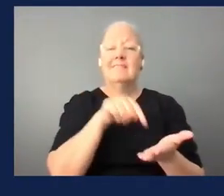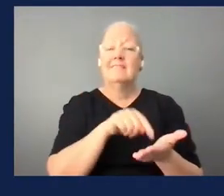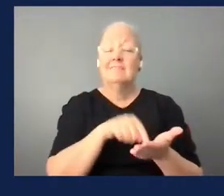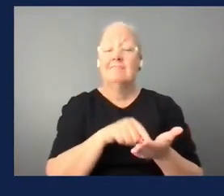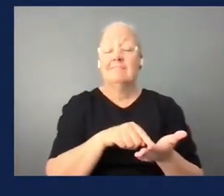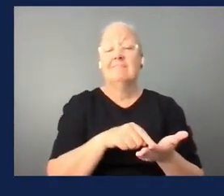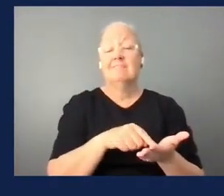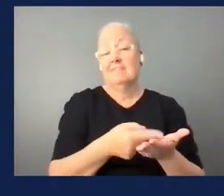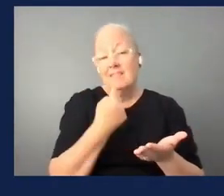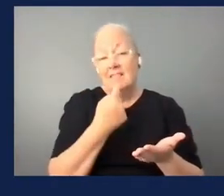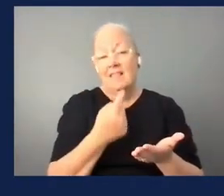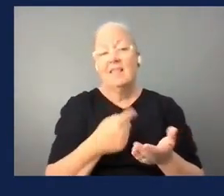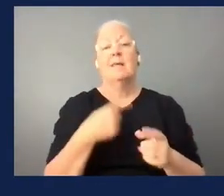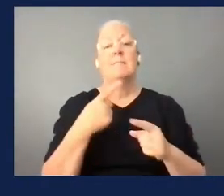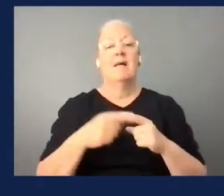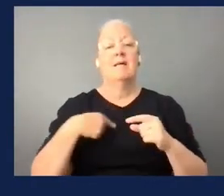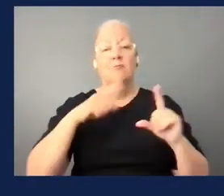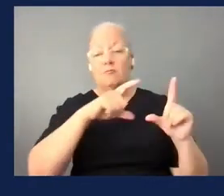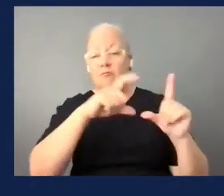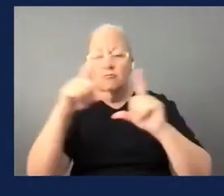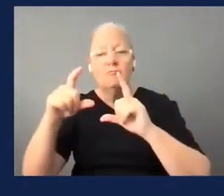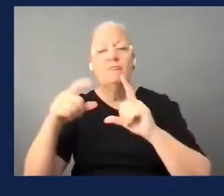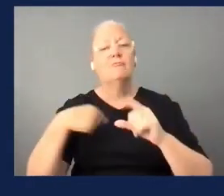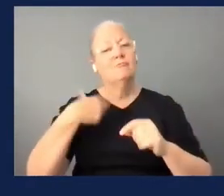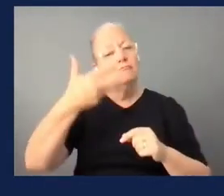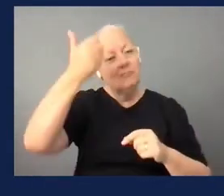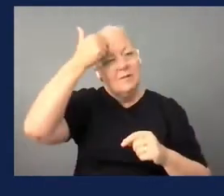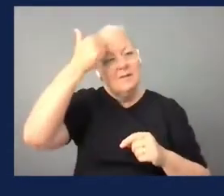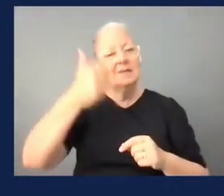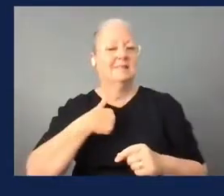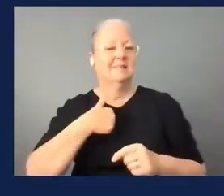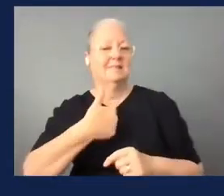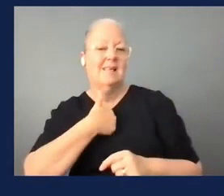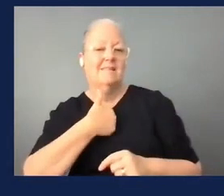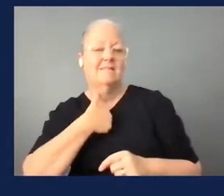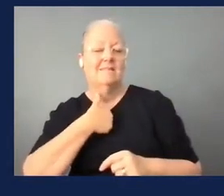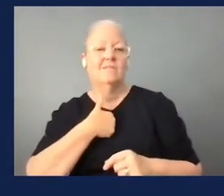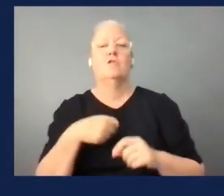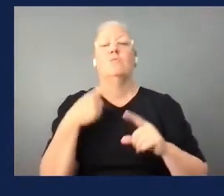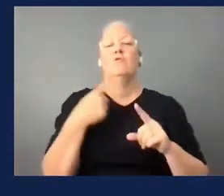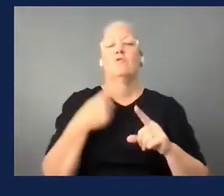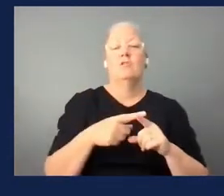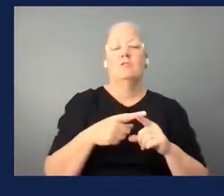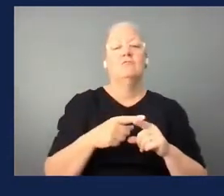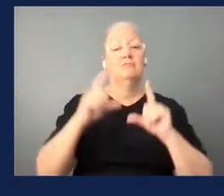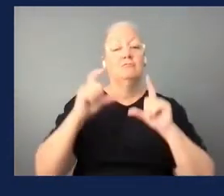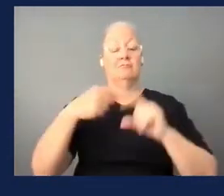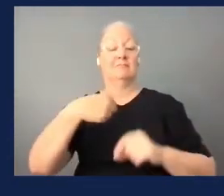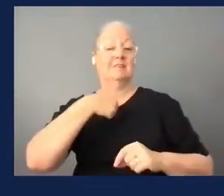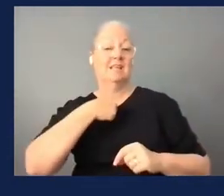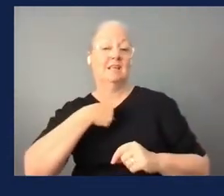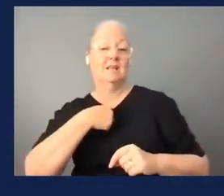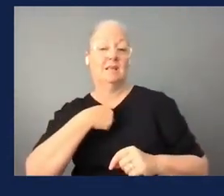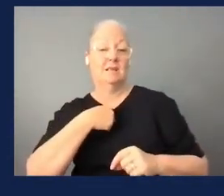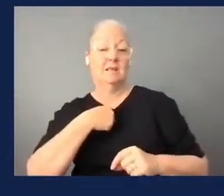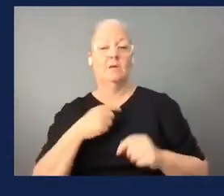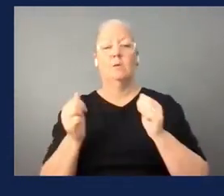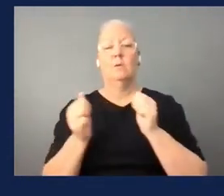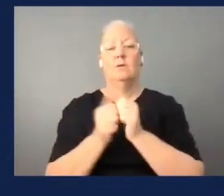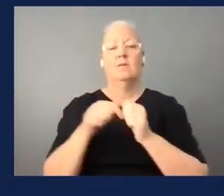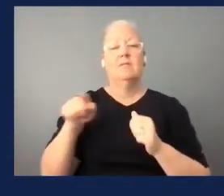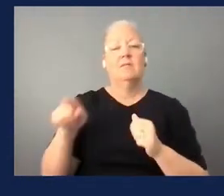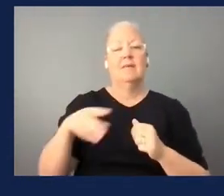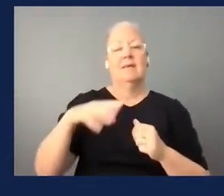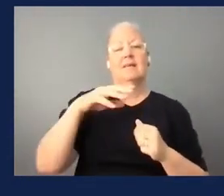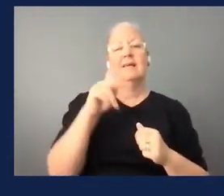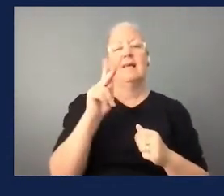myself and either the Royal Dutch Football Association or the Royal House in terms of part 1. And Jim Bremer